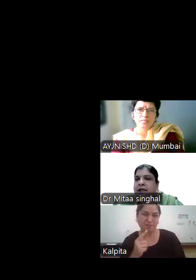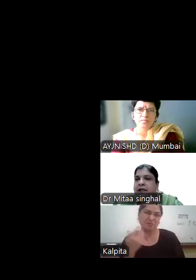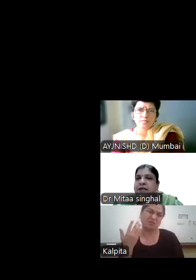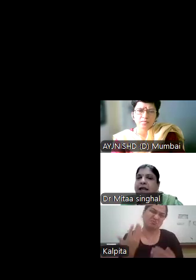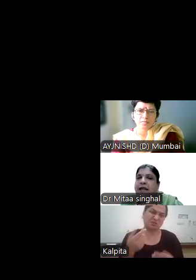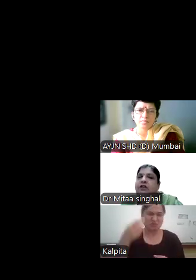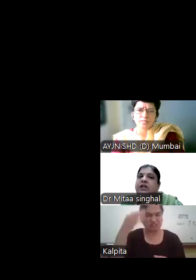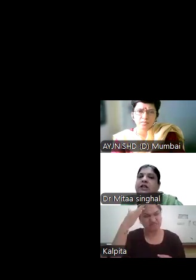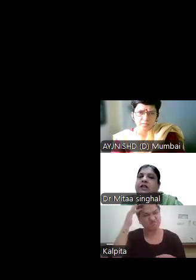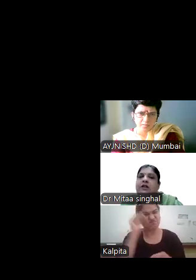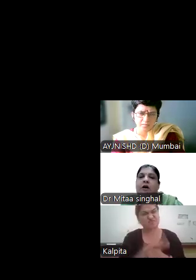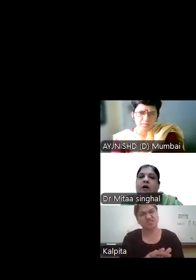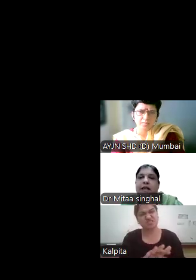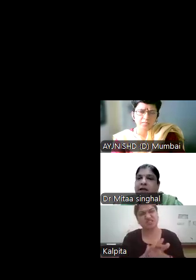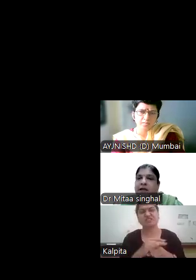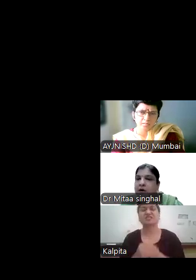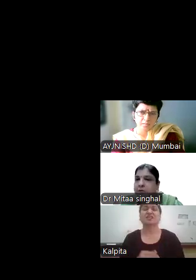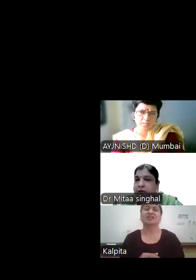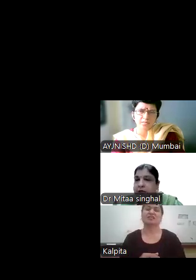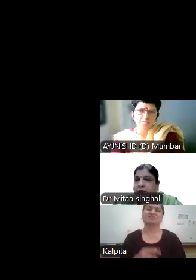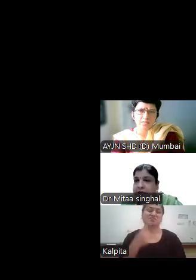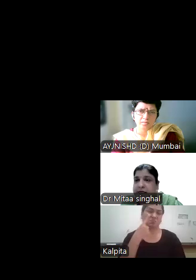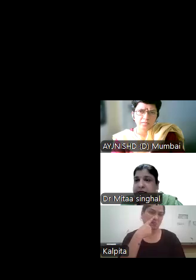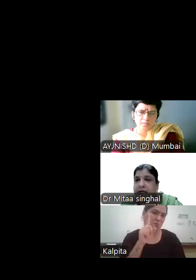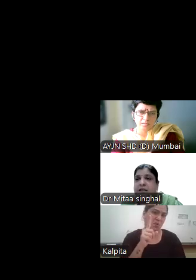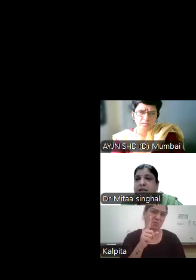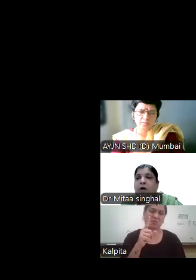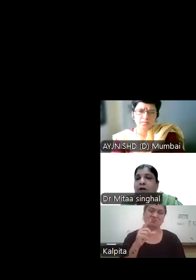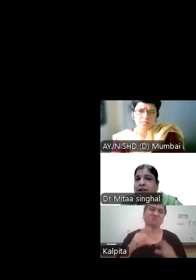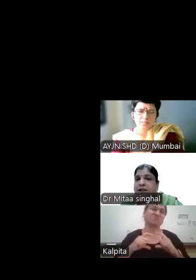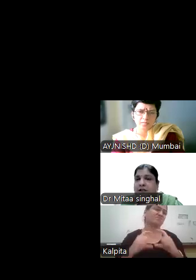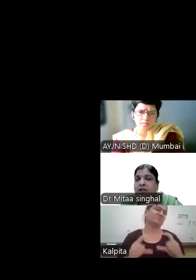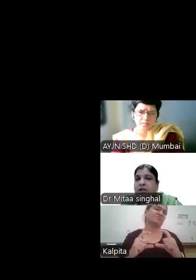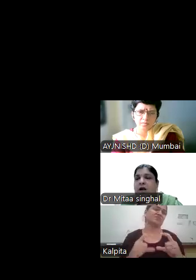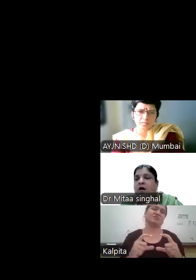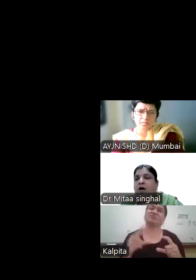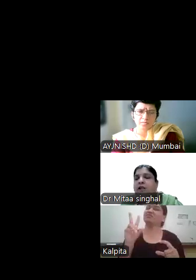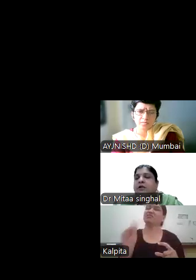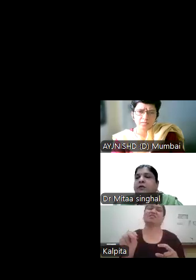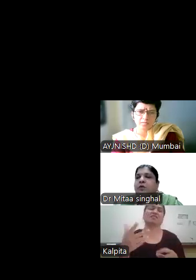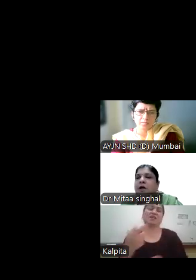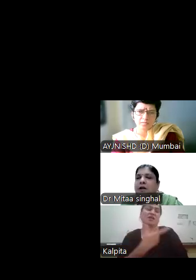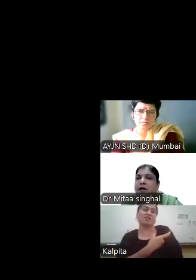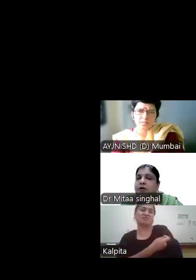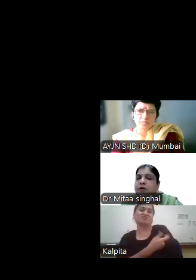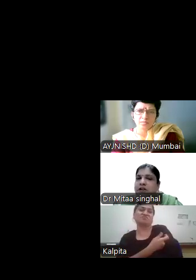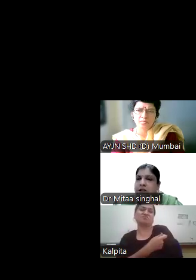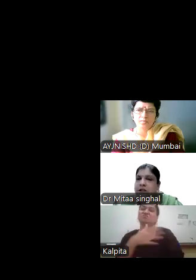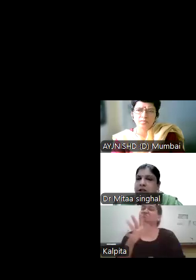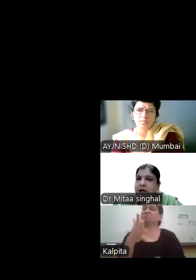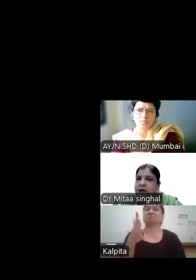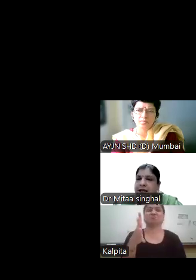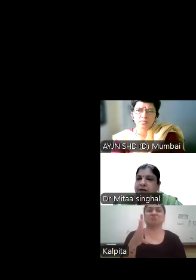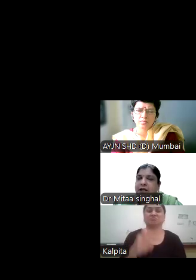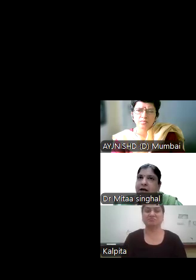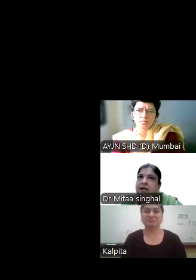x-rays, limited some drug intakes, like she has not taken proper antenatal cares or vaccination, or there was poor nutrition in